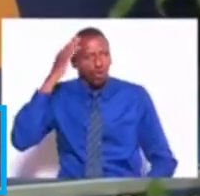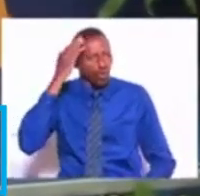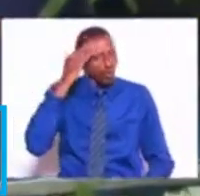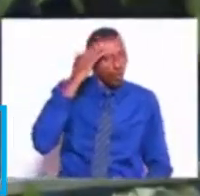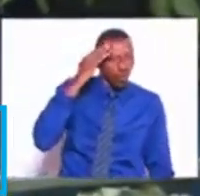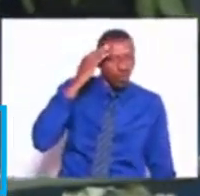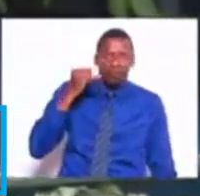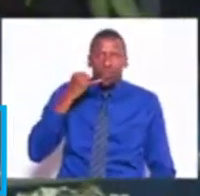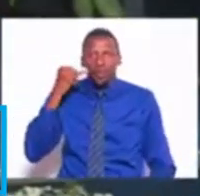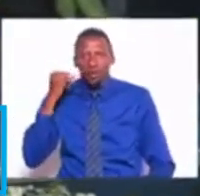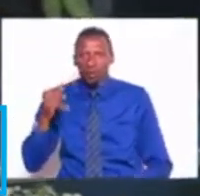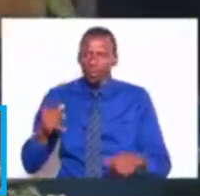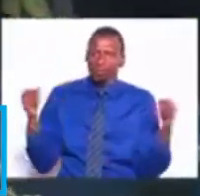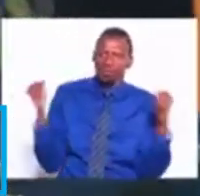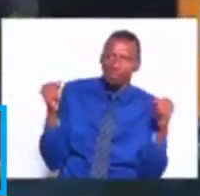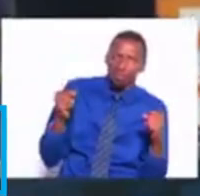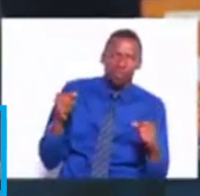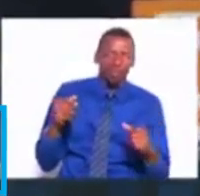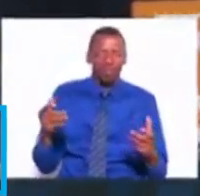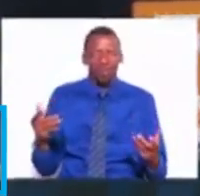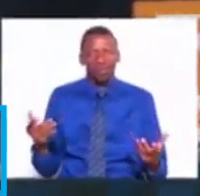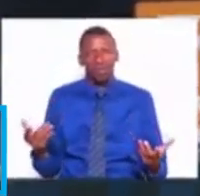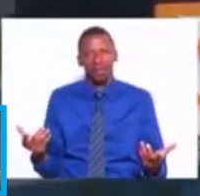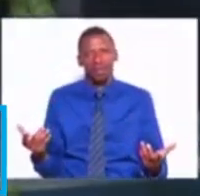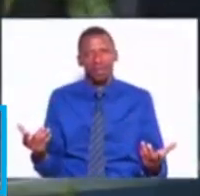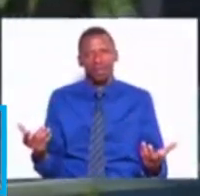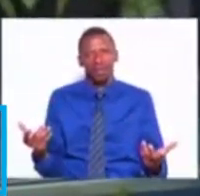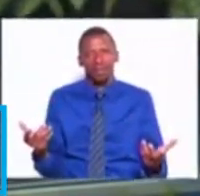Now Nakuru is very cold. Nakuru.